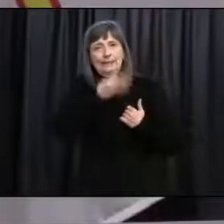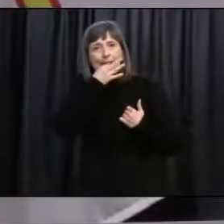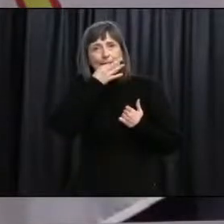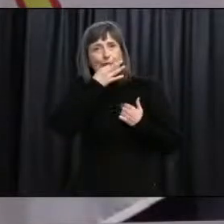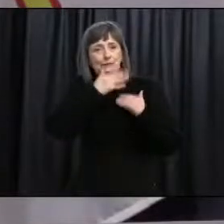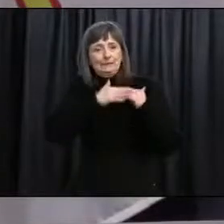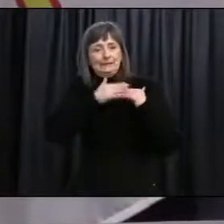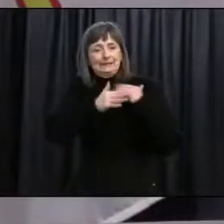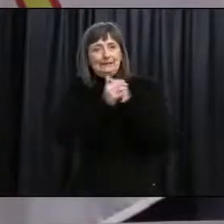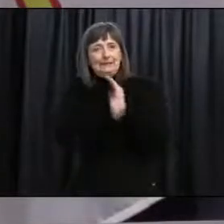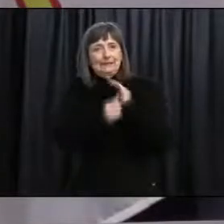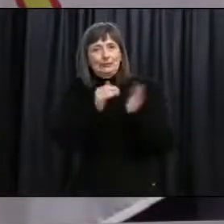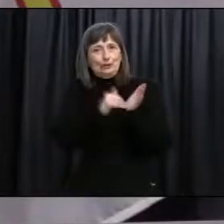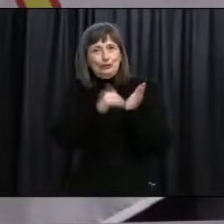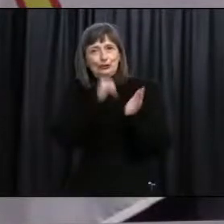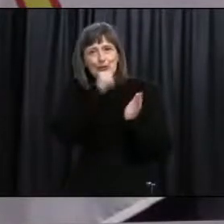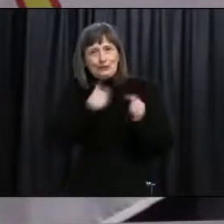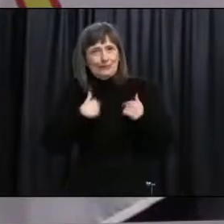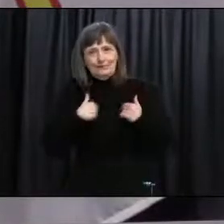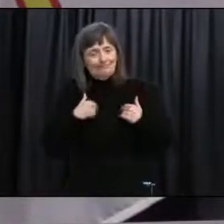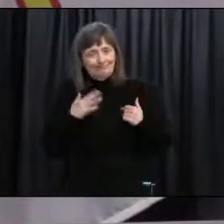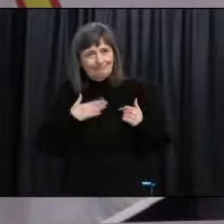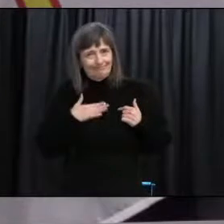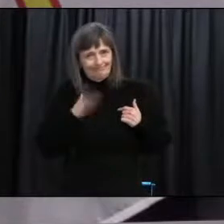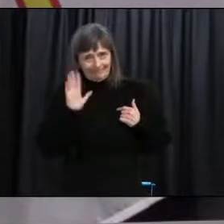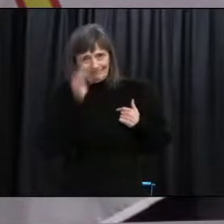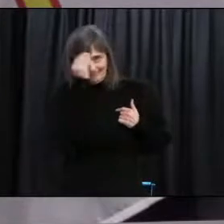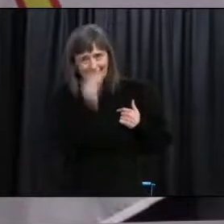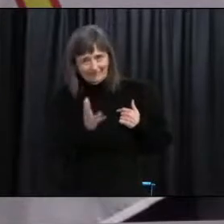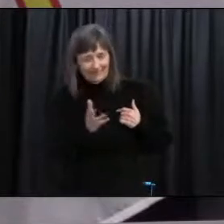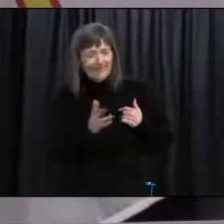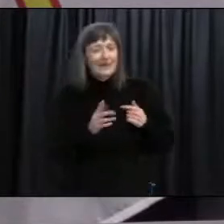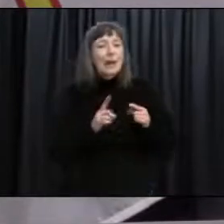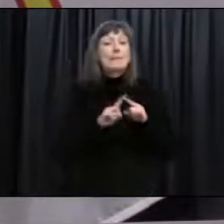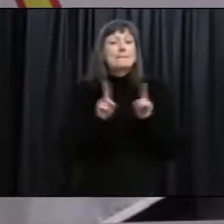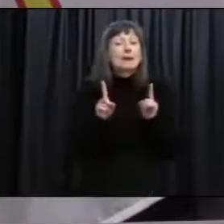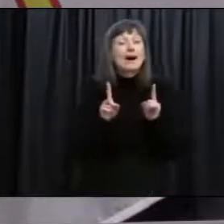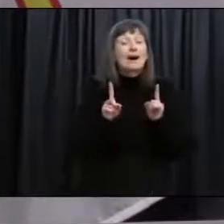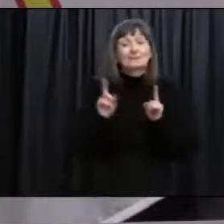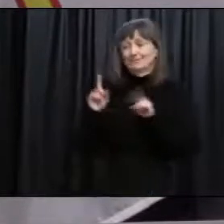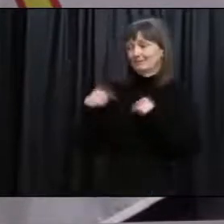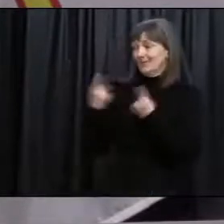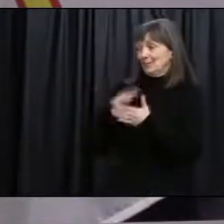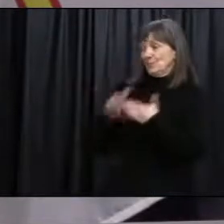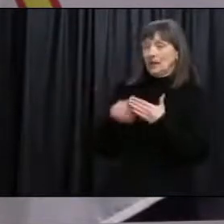not a hematologist, so not at all an expert in this field, but learned a lot